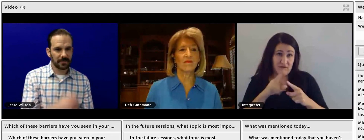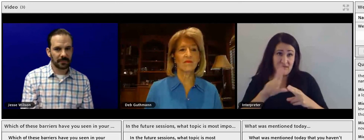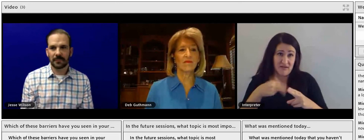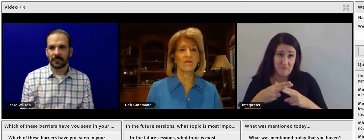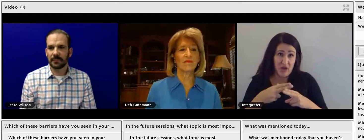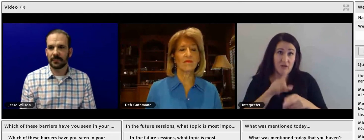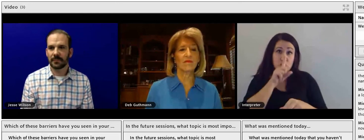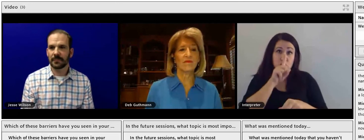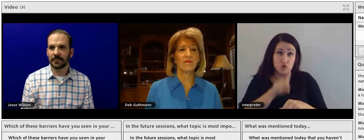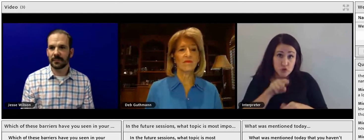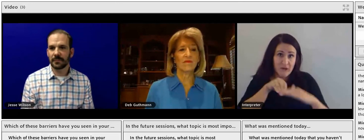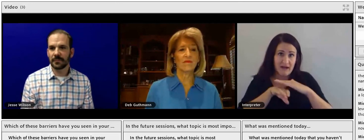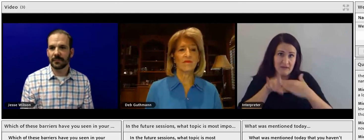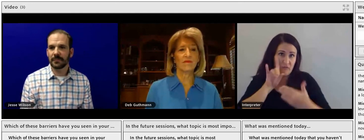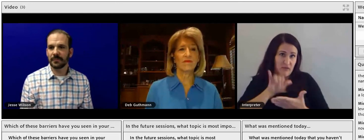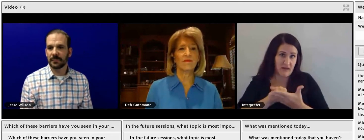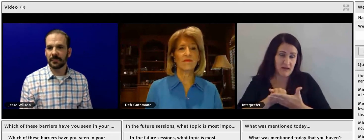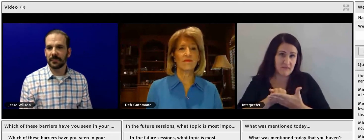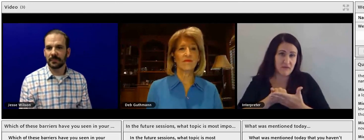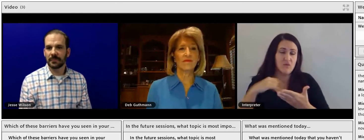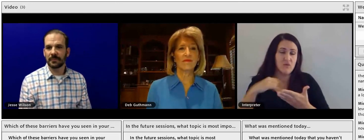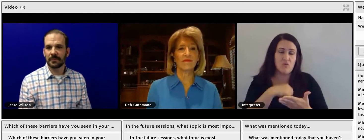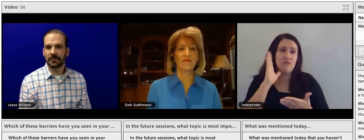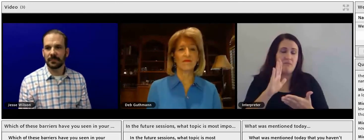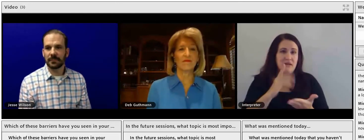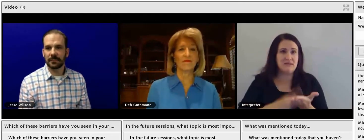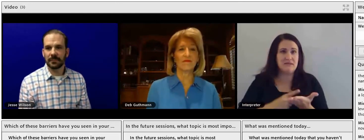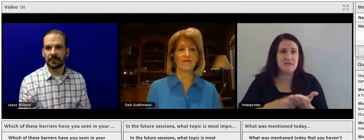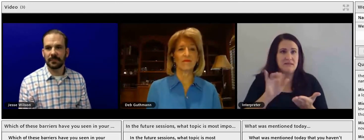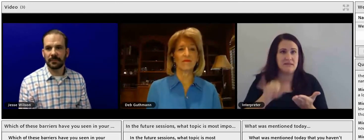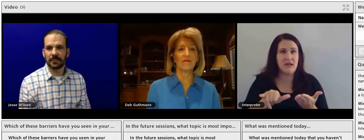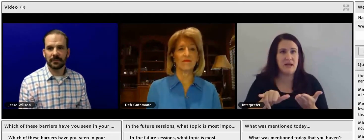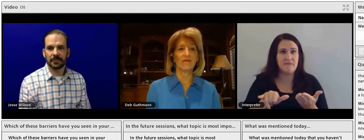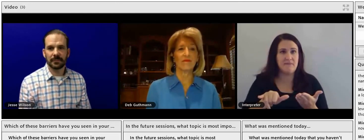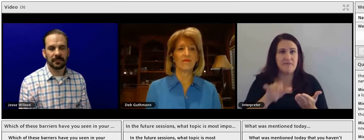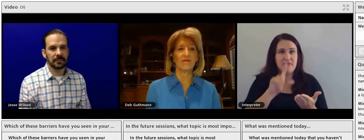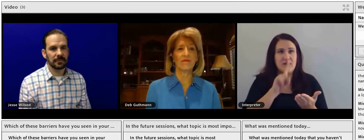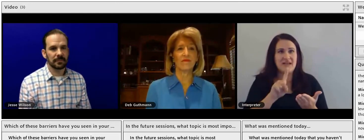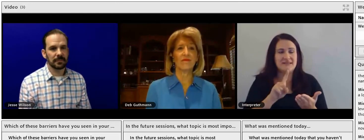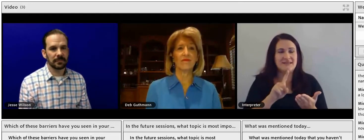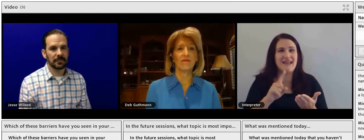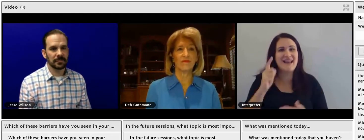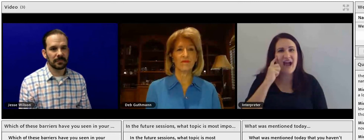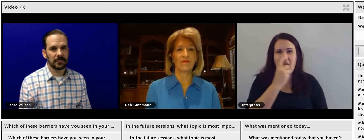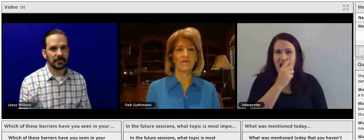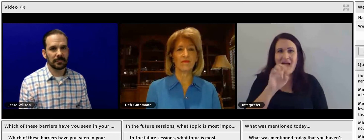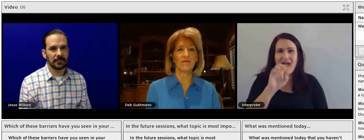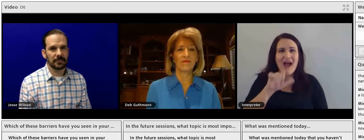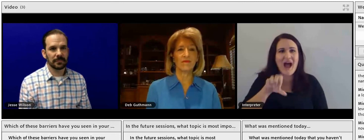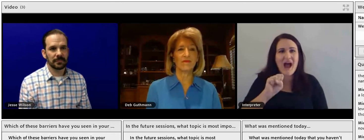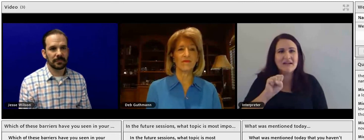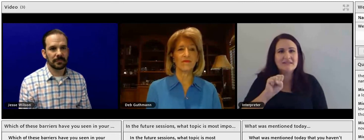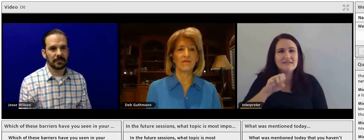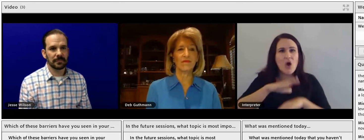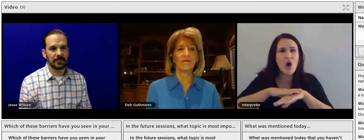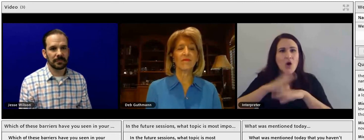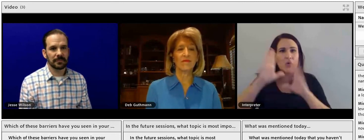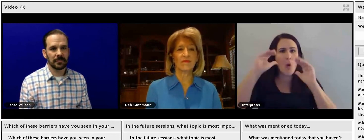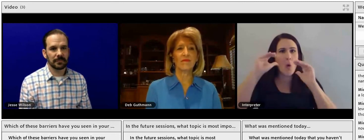that. And we will be discussing that. There is an Eyes on Hope task force that we've established in